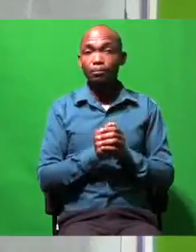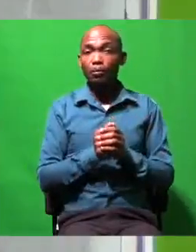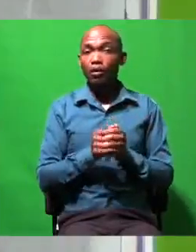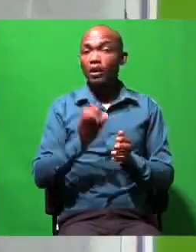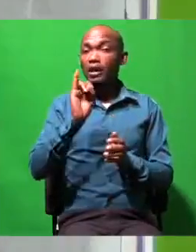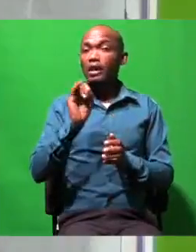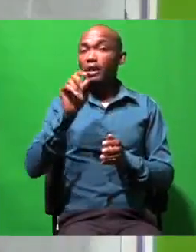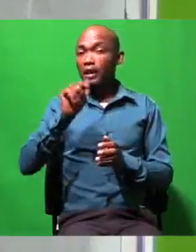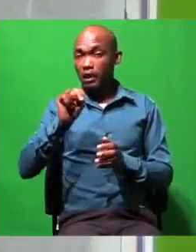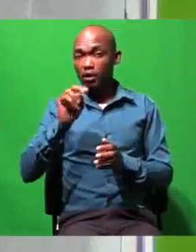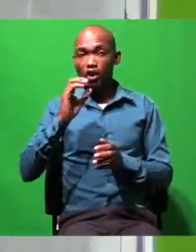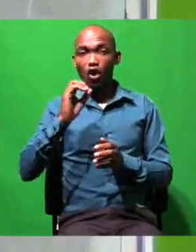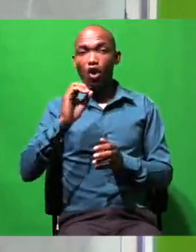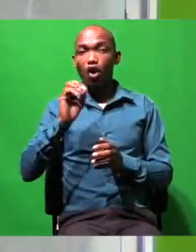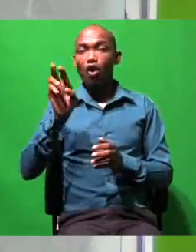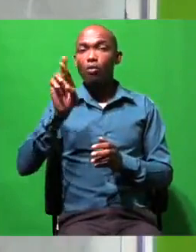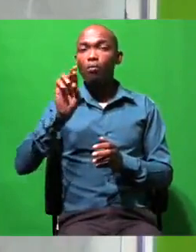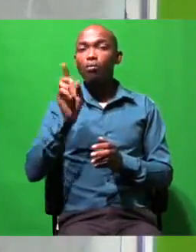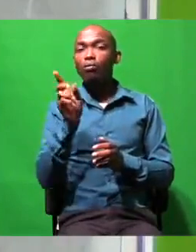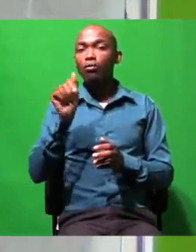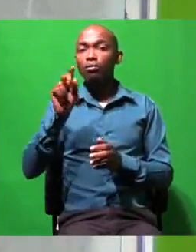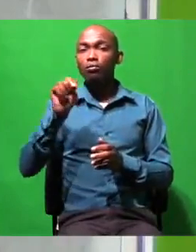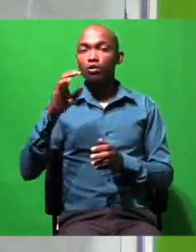we have inorganic chemistry,